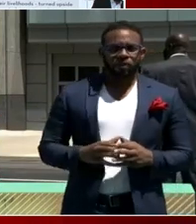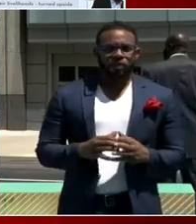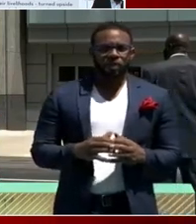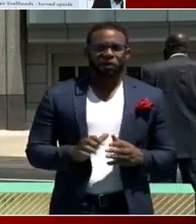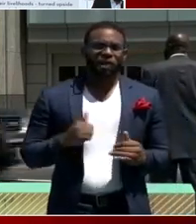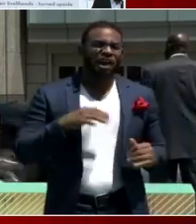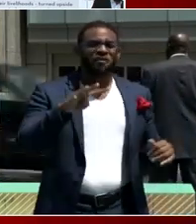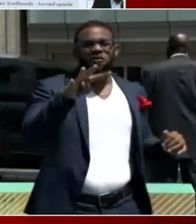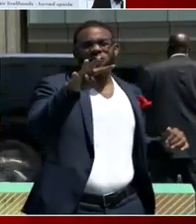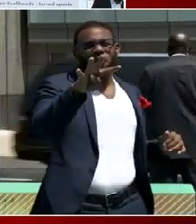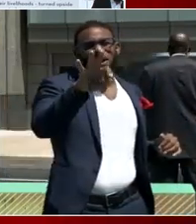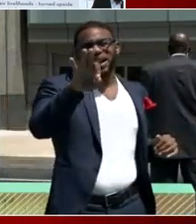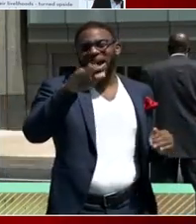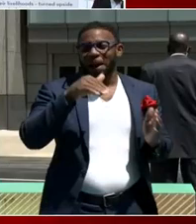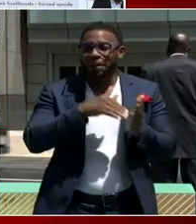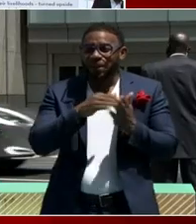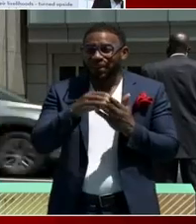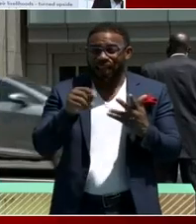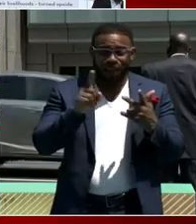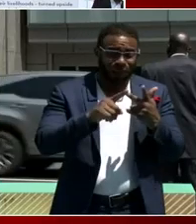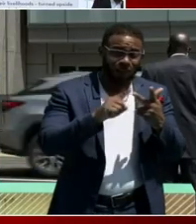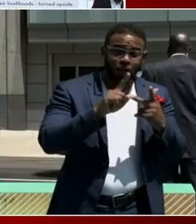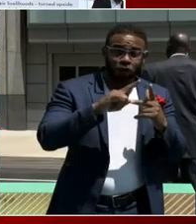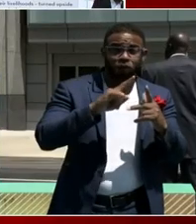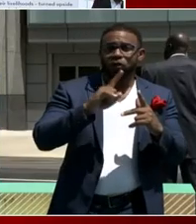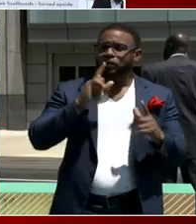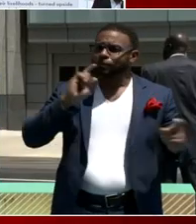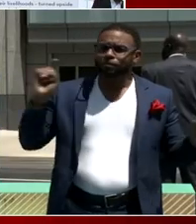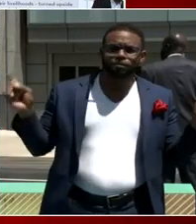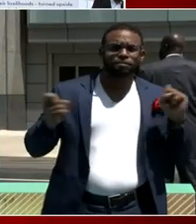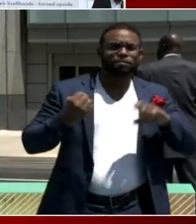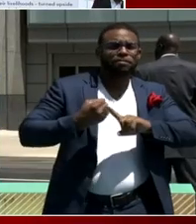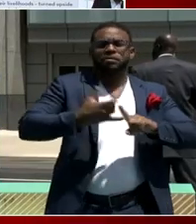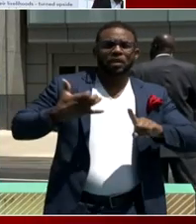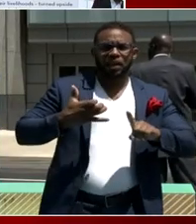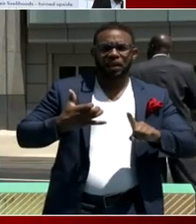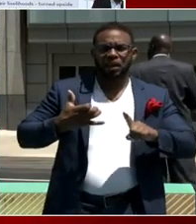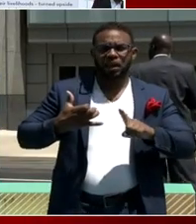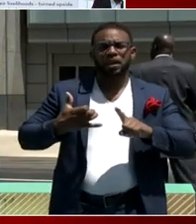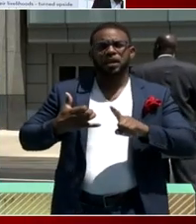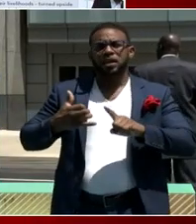have $49 million to dramatically expand